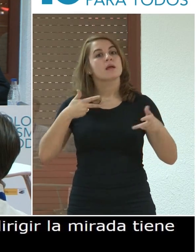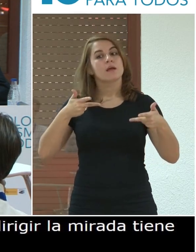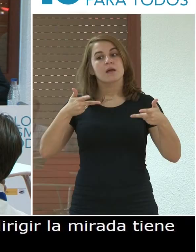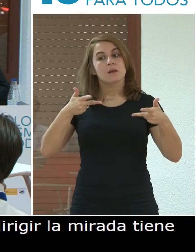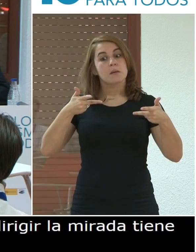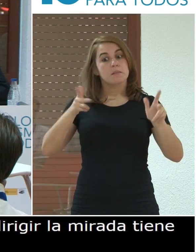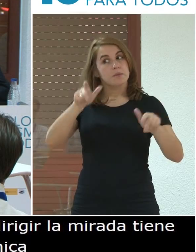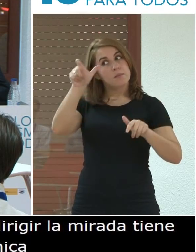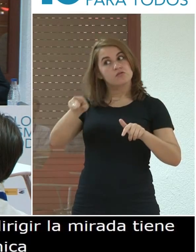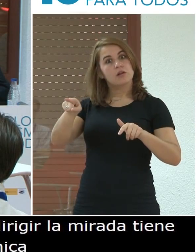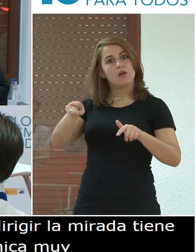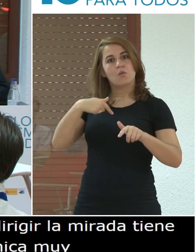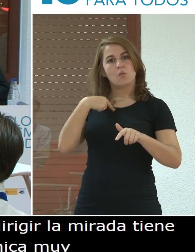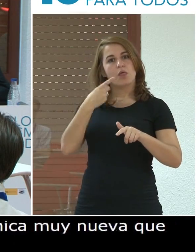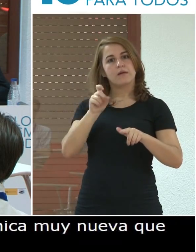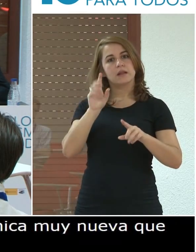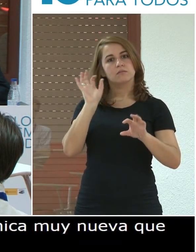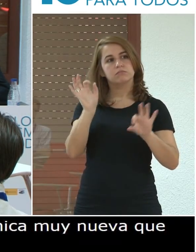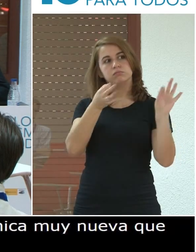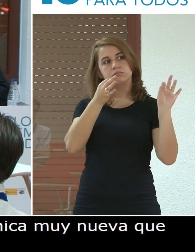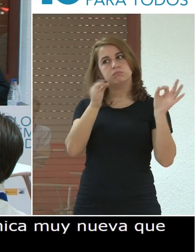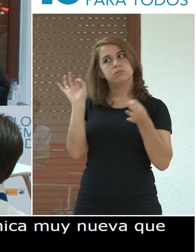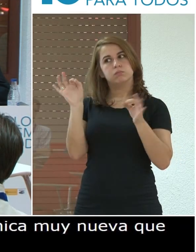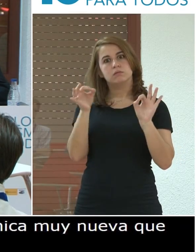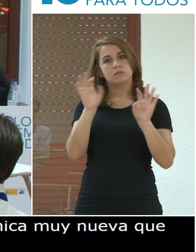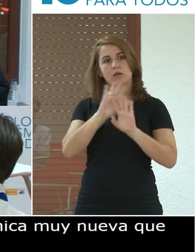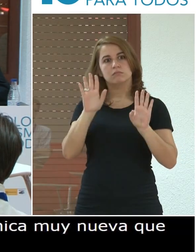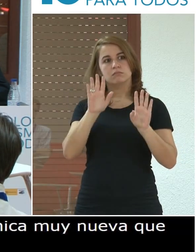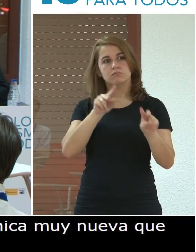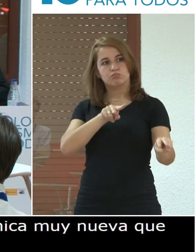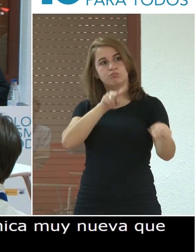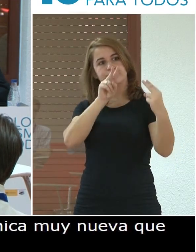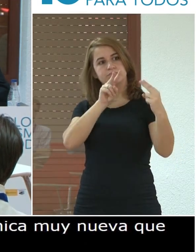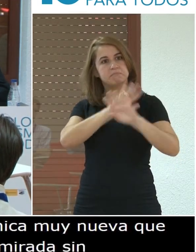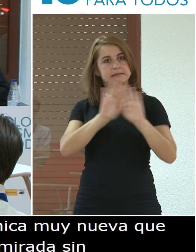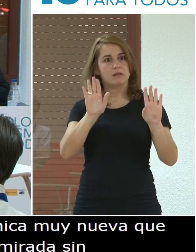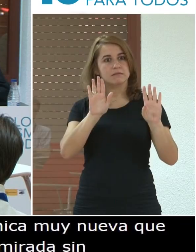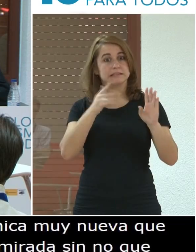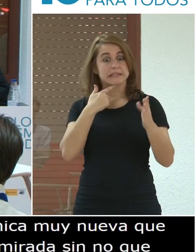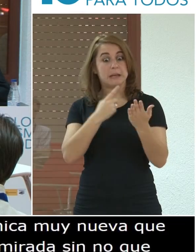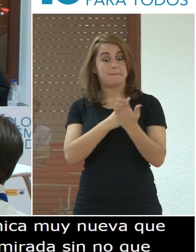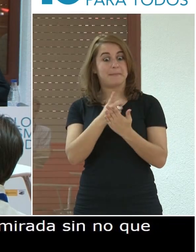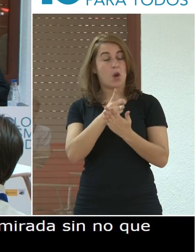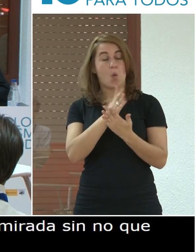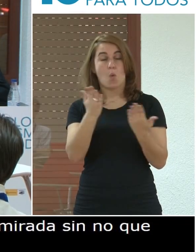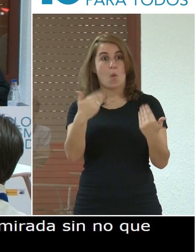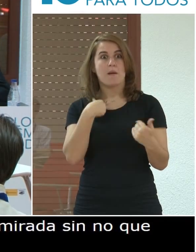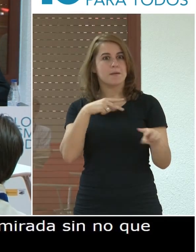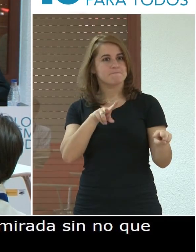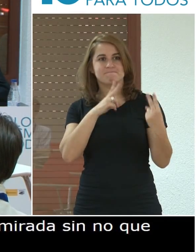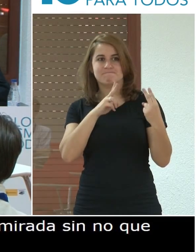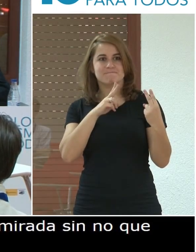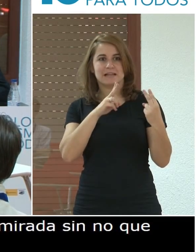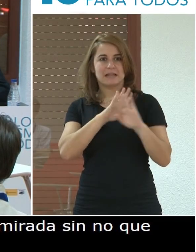eyes. We need to develop a technique where the person doesn't have to move his eyes. Just all the person has to do is